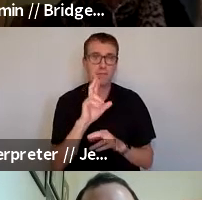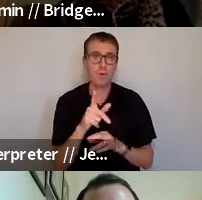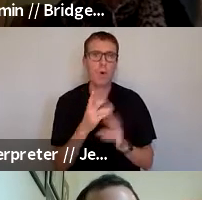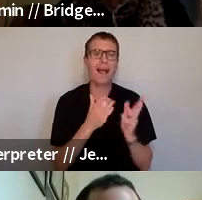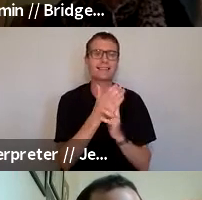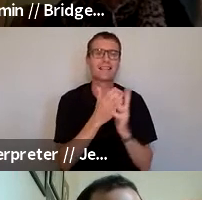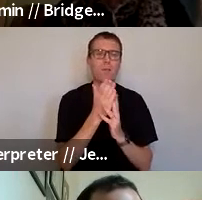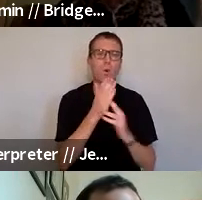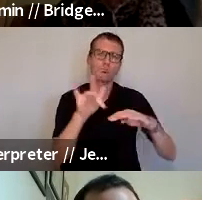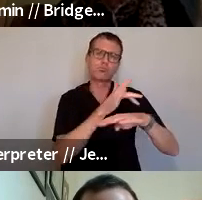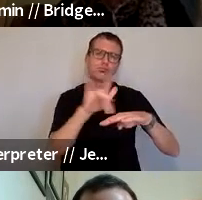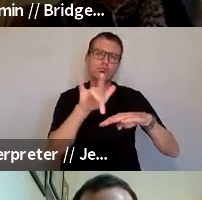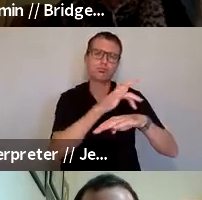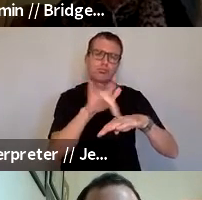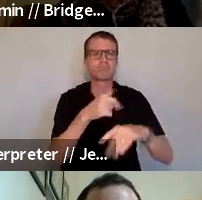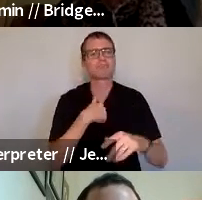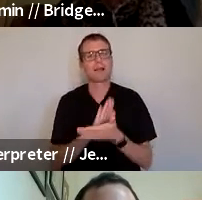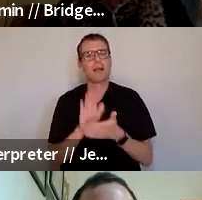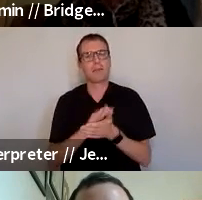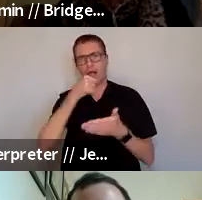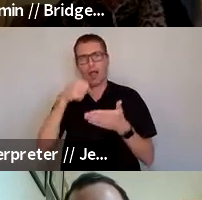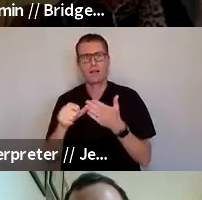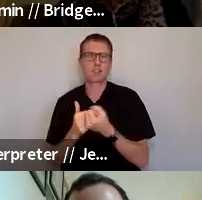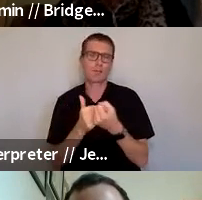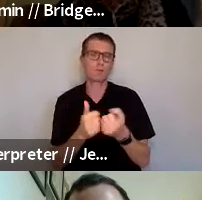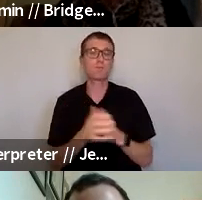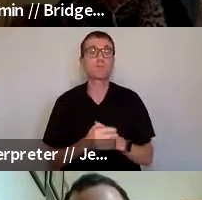like. And I just wanted to comment also